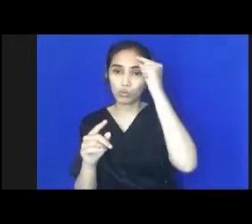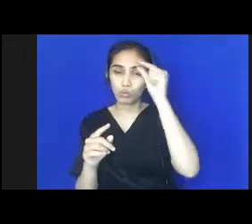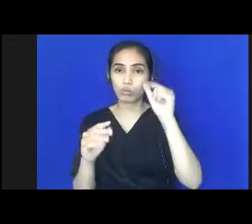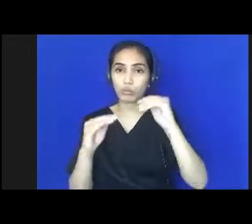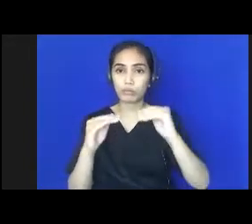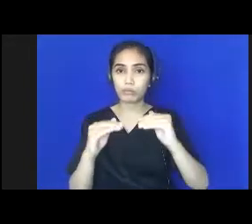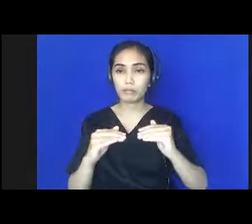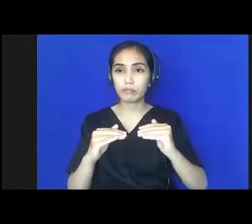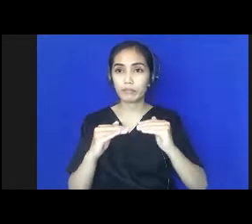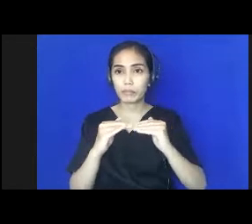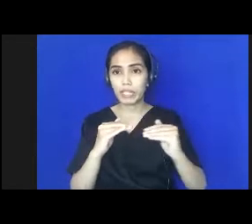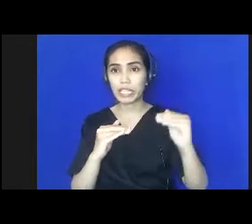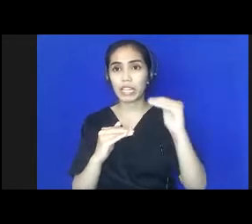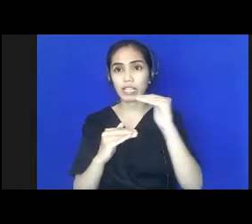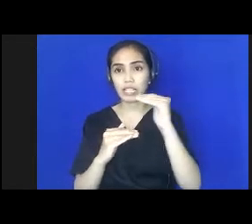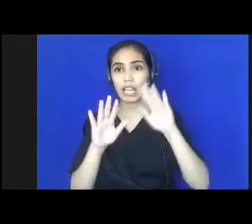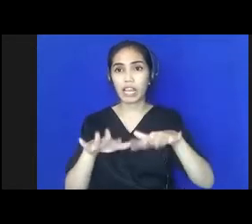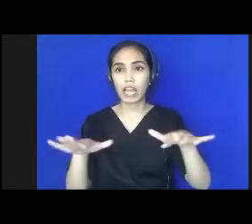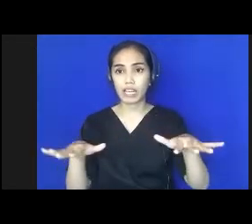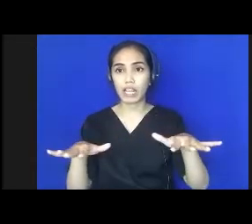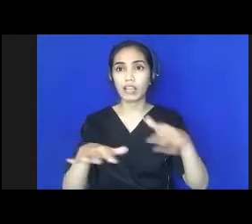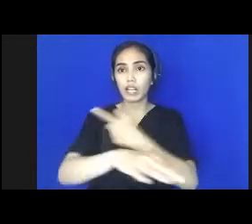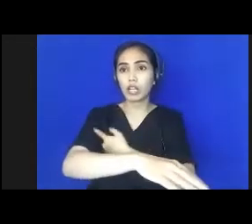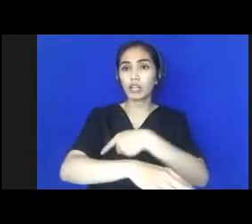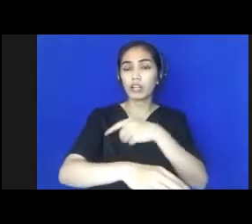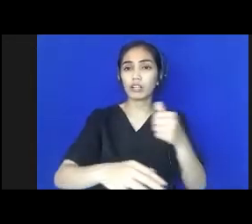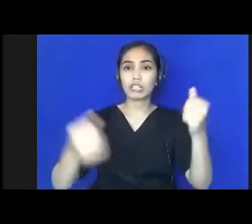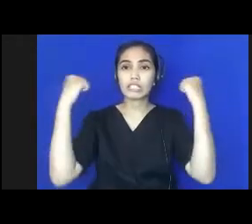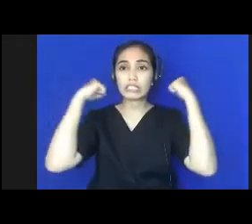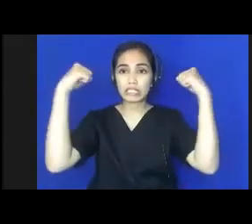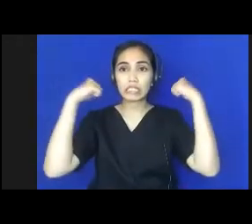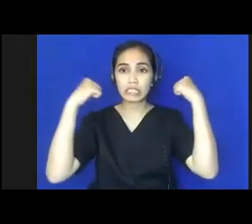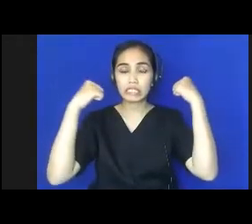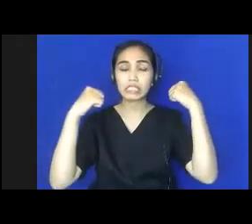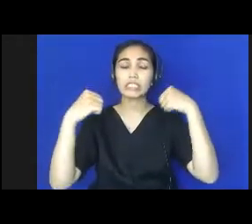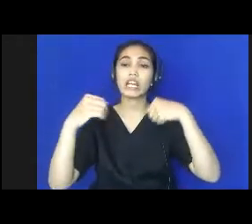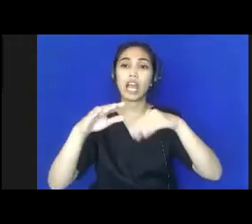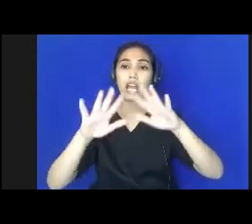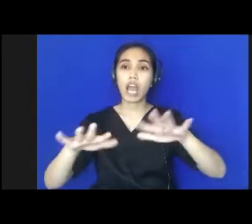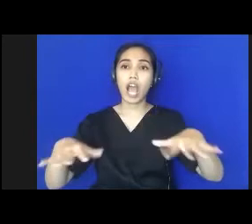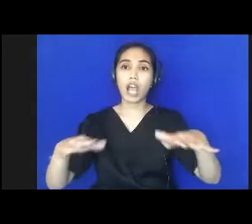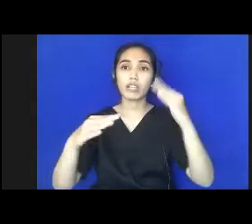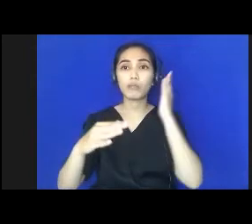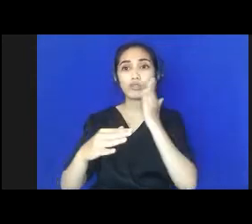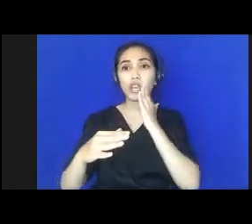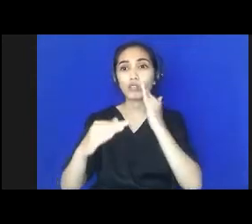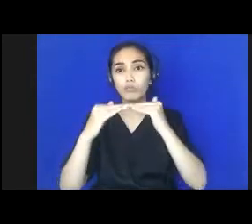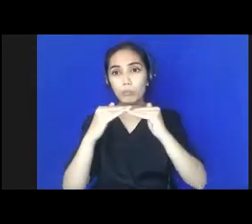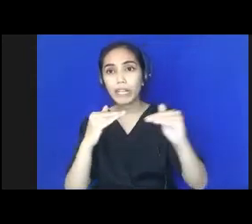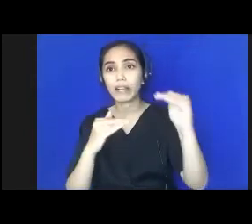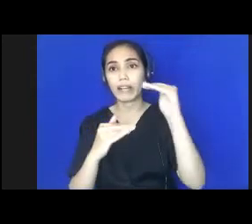through increasing their access to and consumption of the weekly iron folic